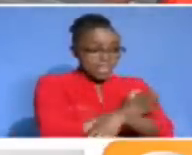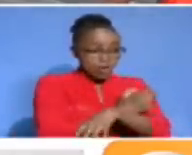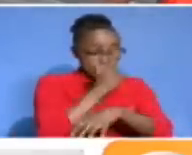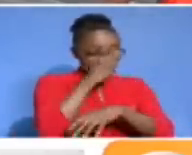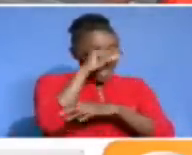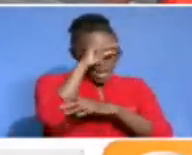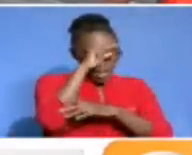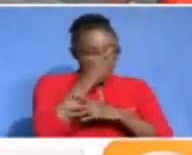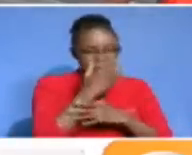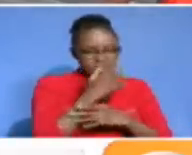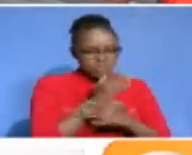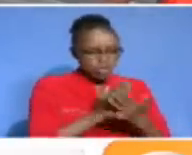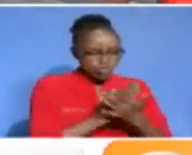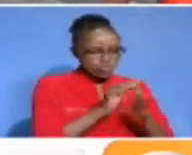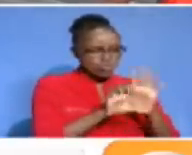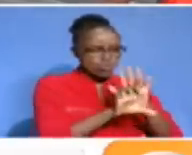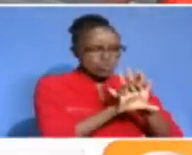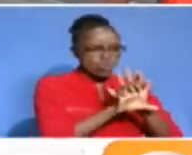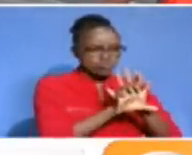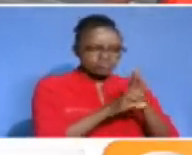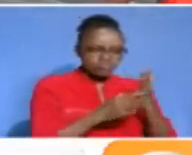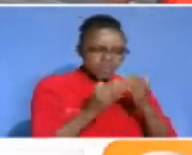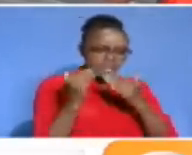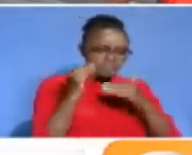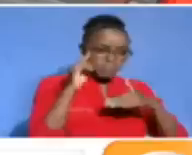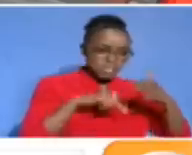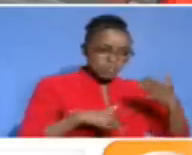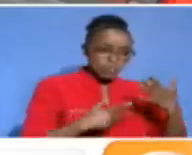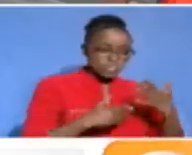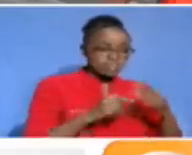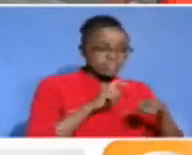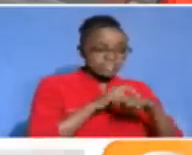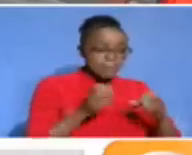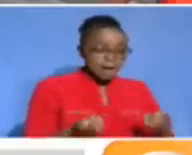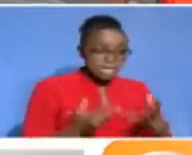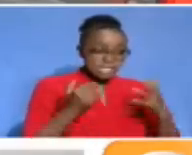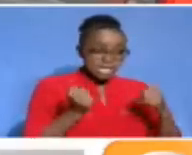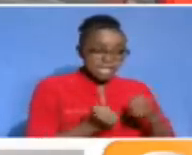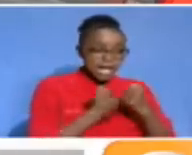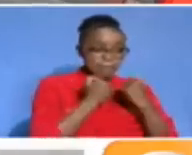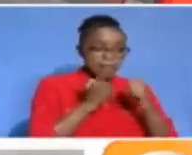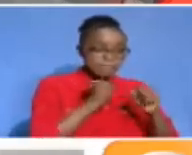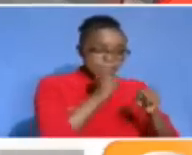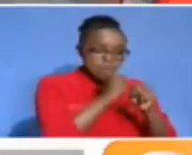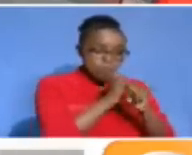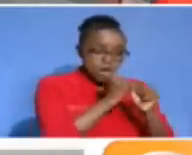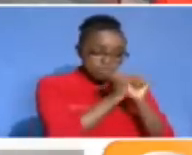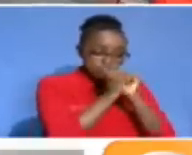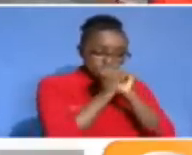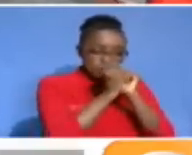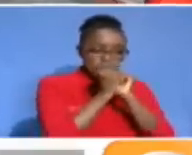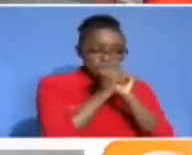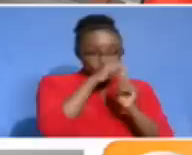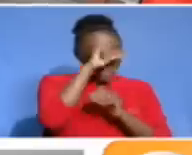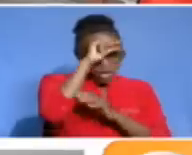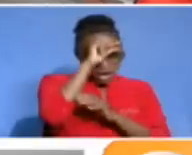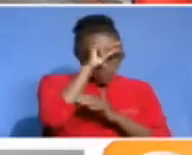auxiliary to the government by law. I would be expected when a disaster strikes, I work hand in hand with the